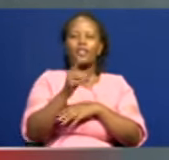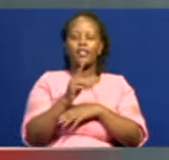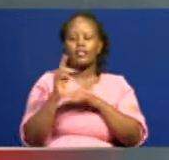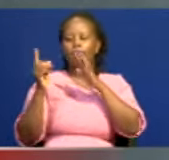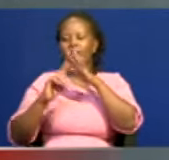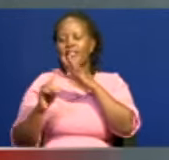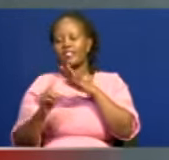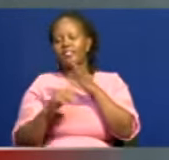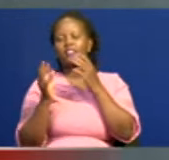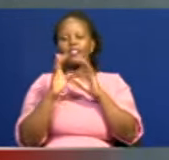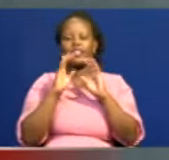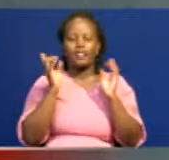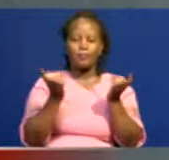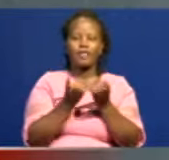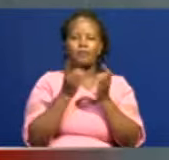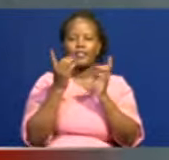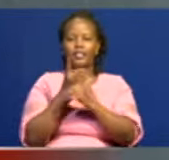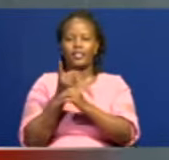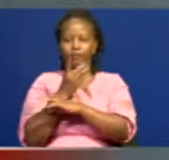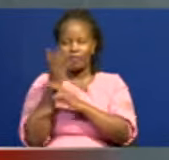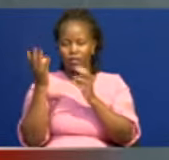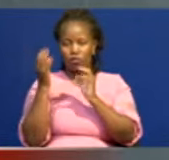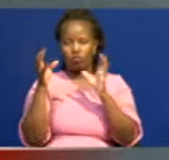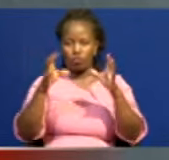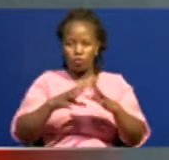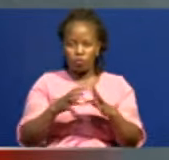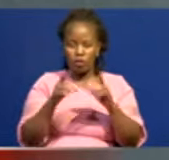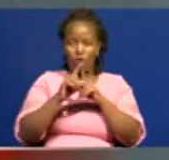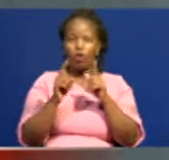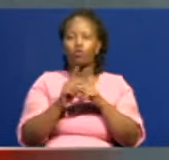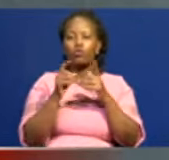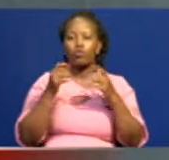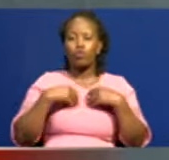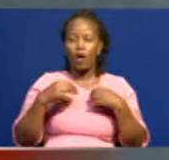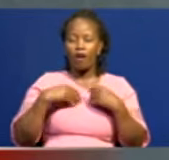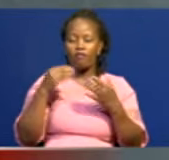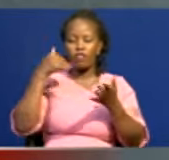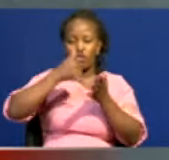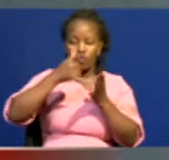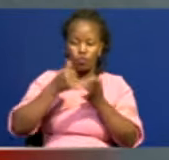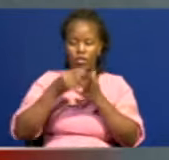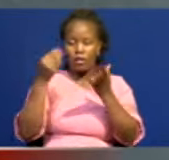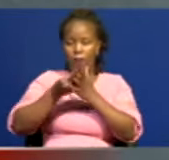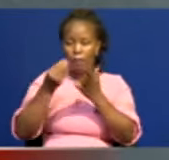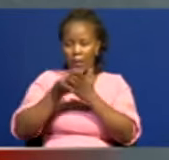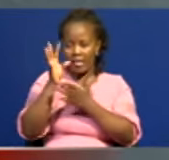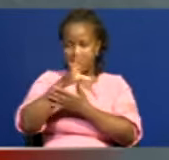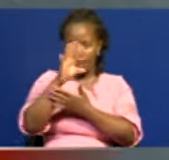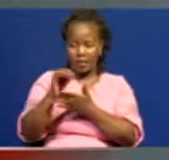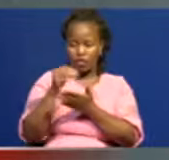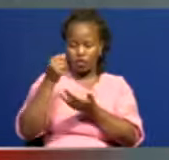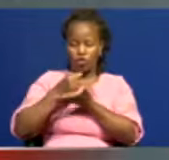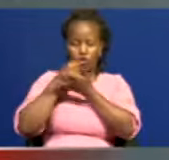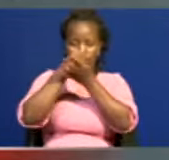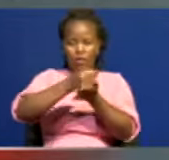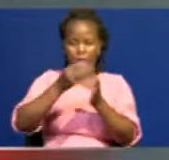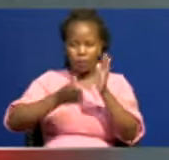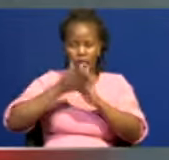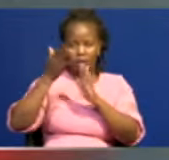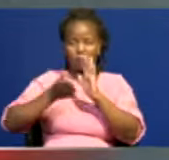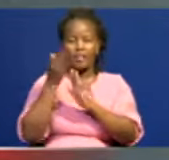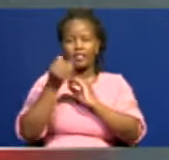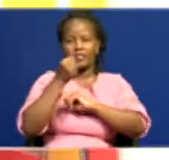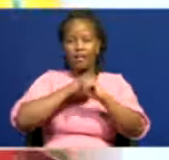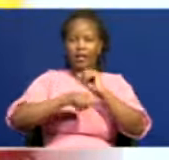agencies, that is MDAs, to commence free allocation of funds in their budgets to support the emergency response being undertaken